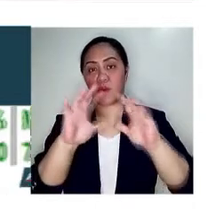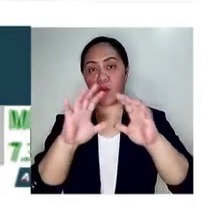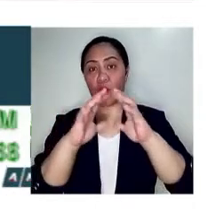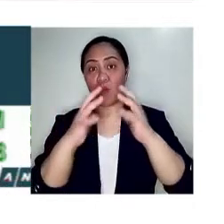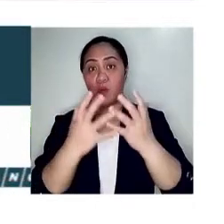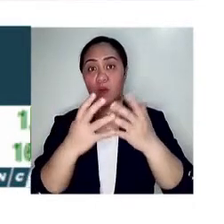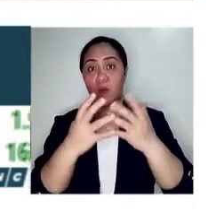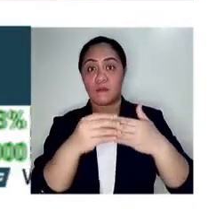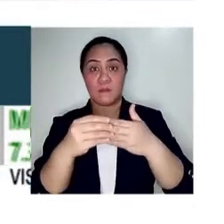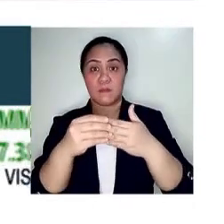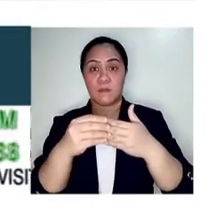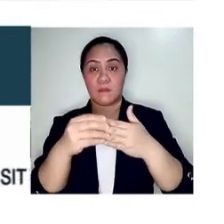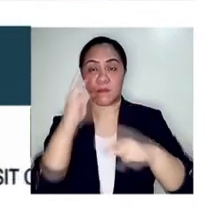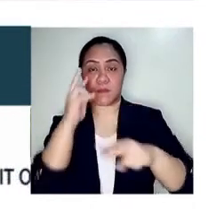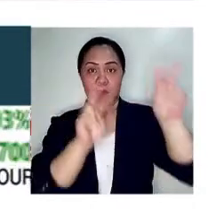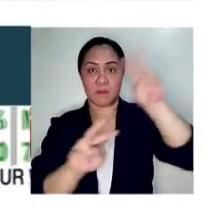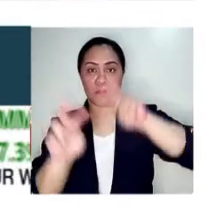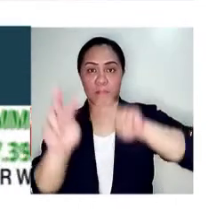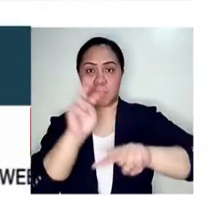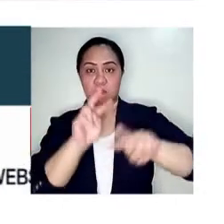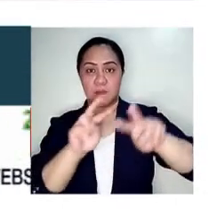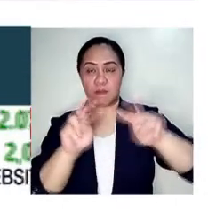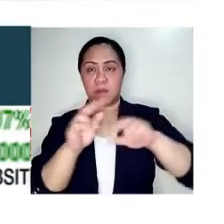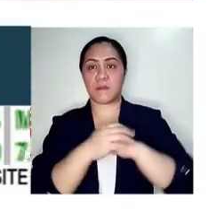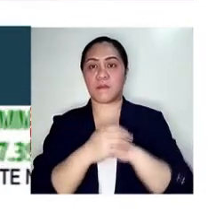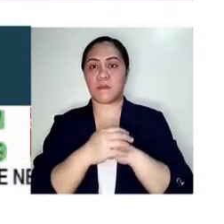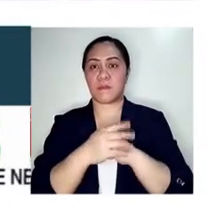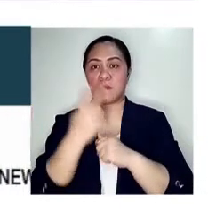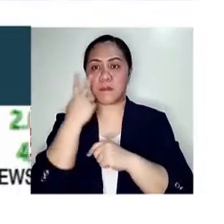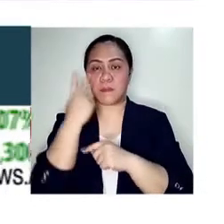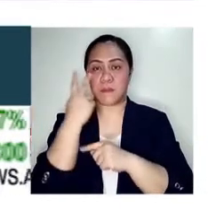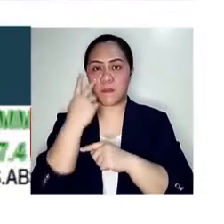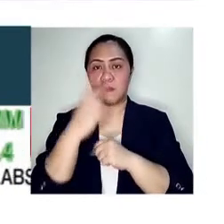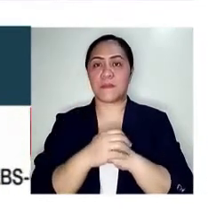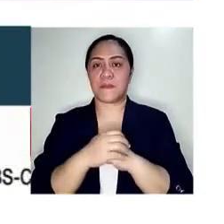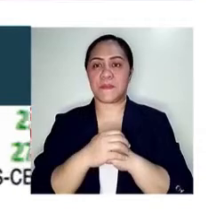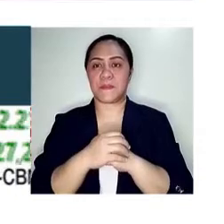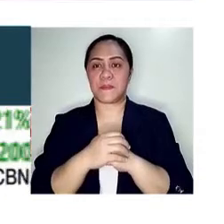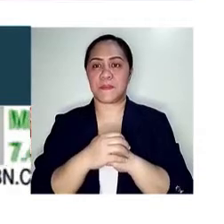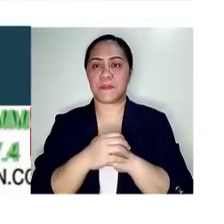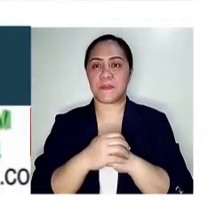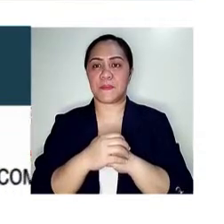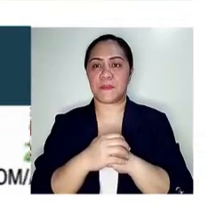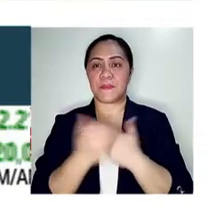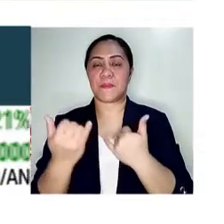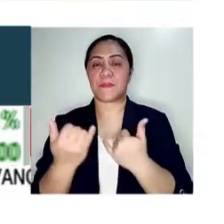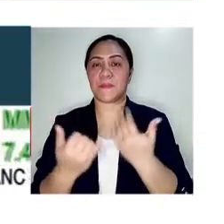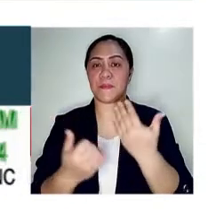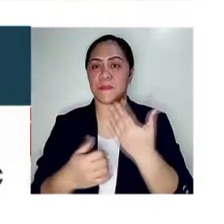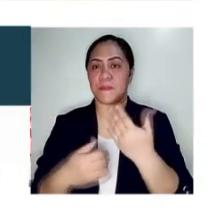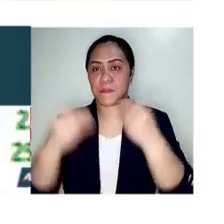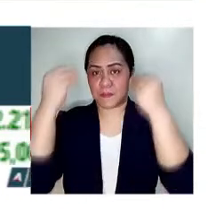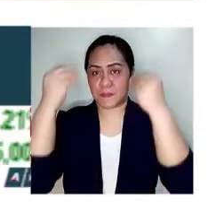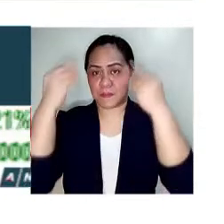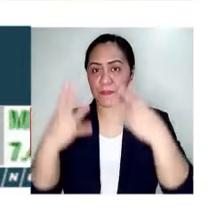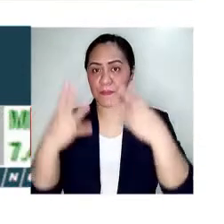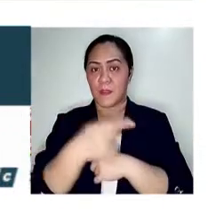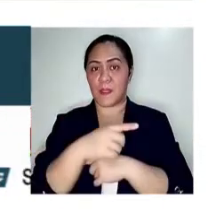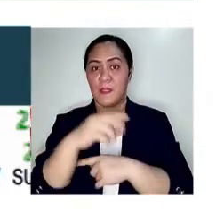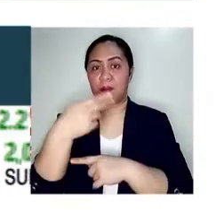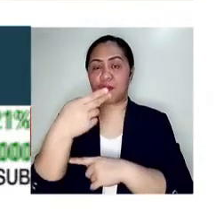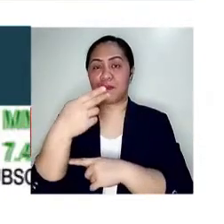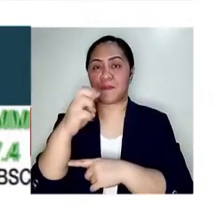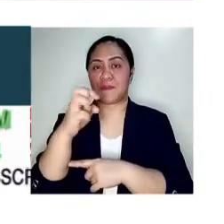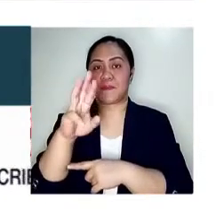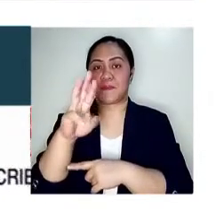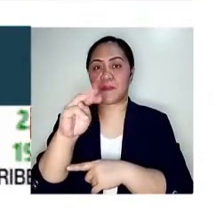breathing easier today. Yeah, that's right. All right. Professor Herman Kraft, Chairman of the Political Science